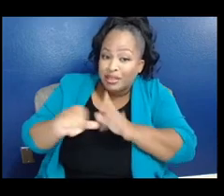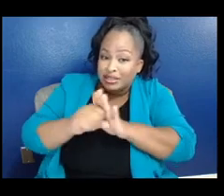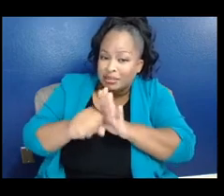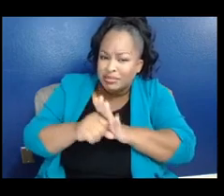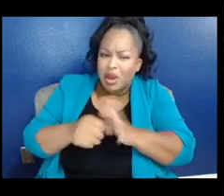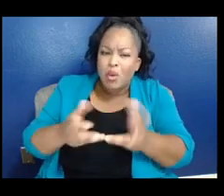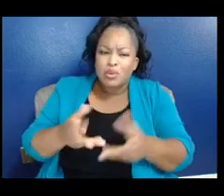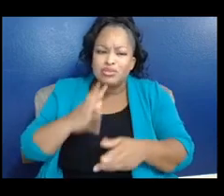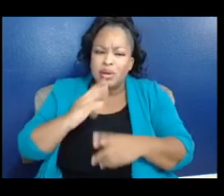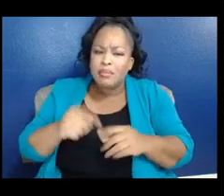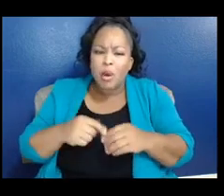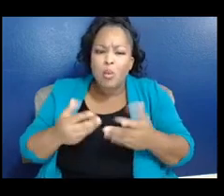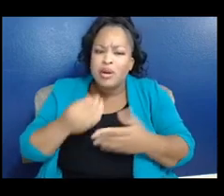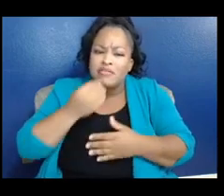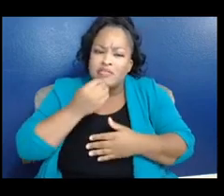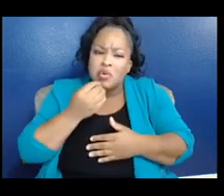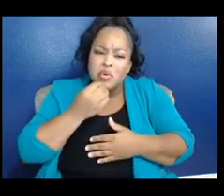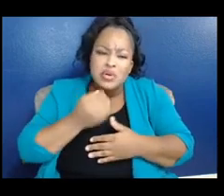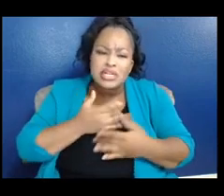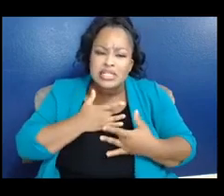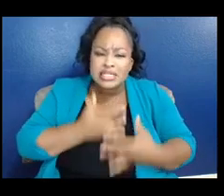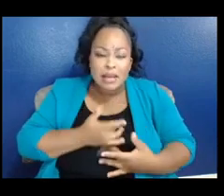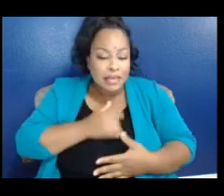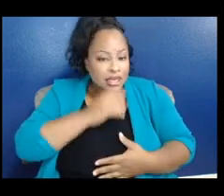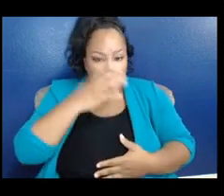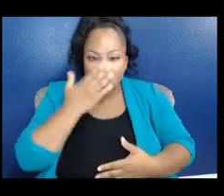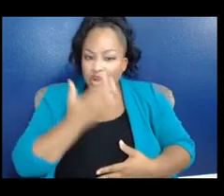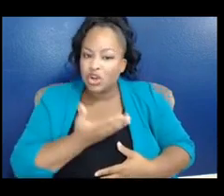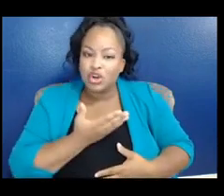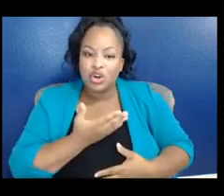talk about what foods are typically not good